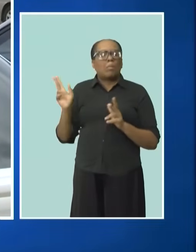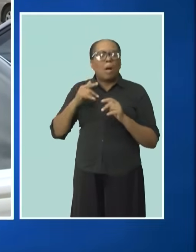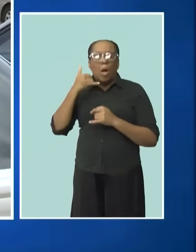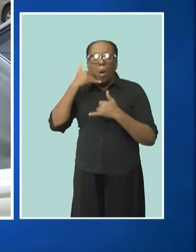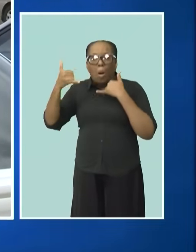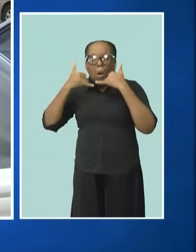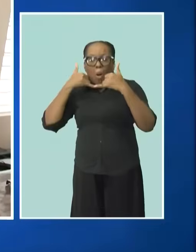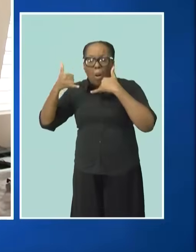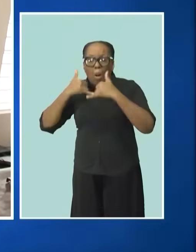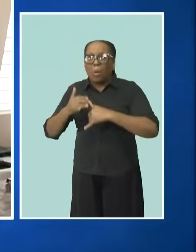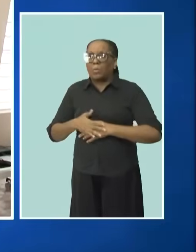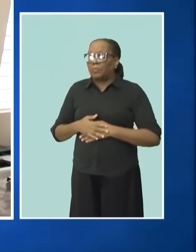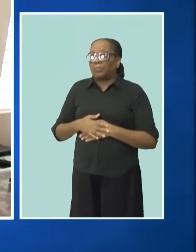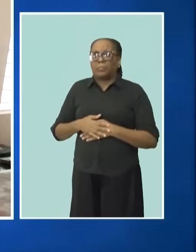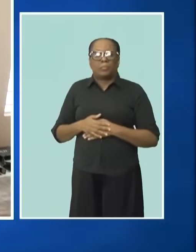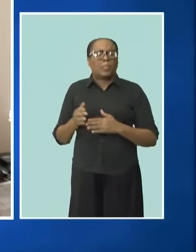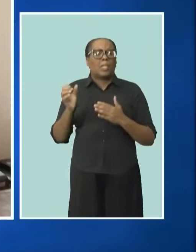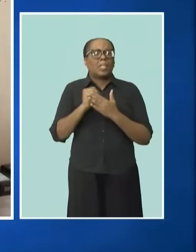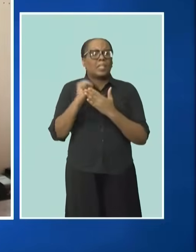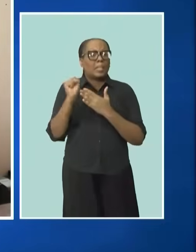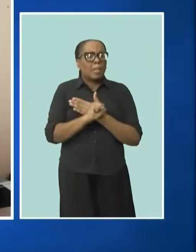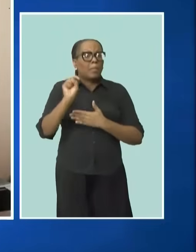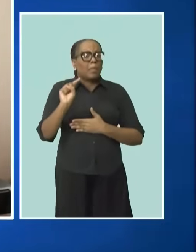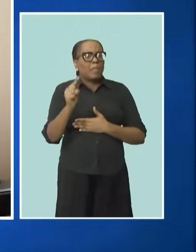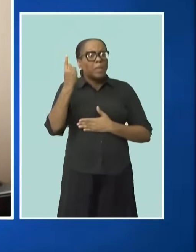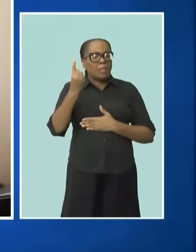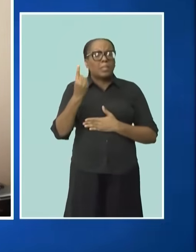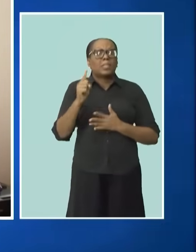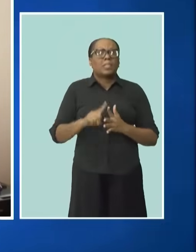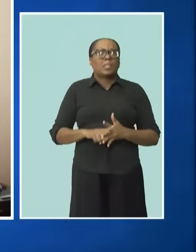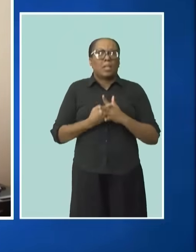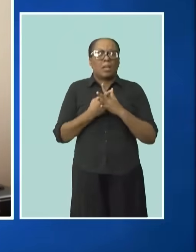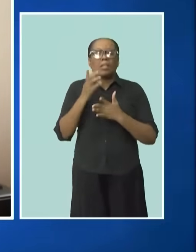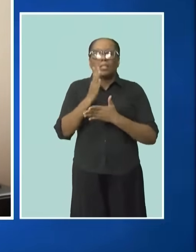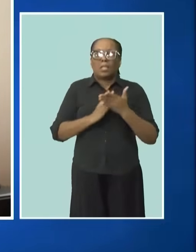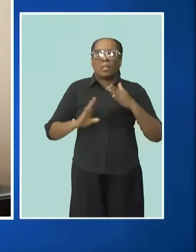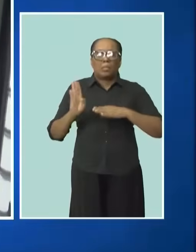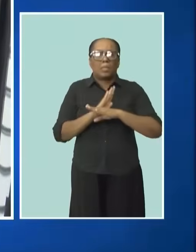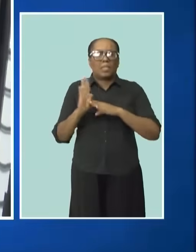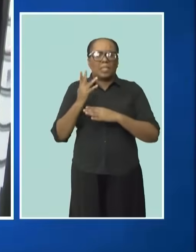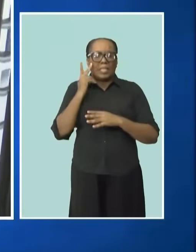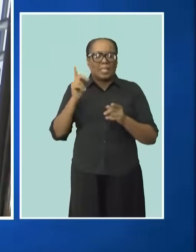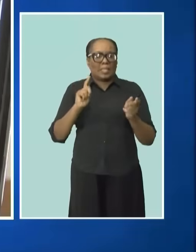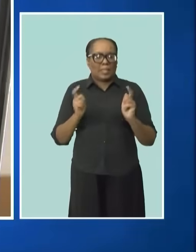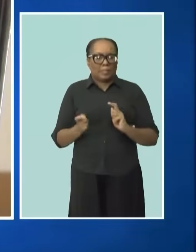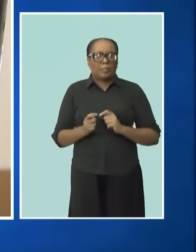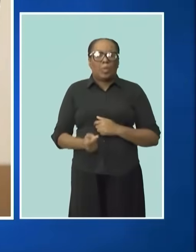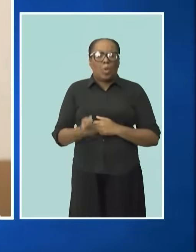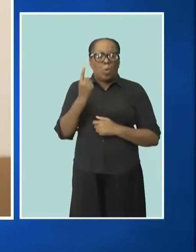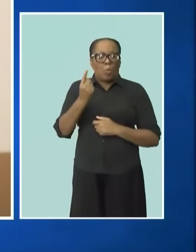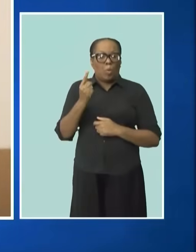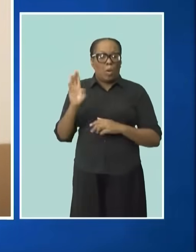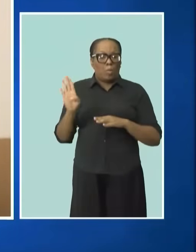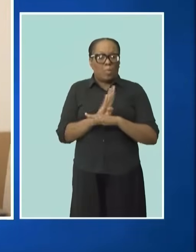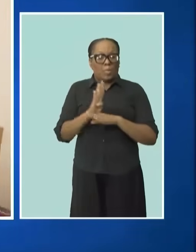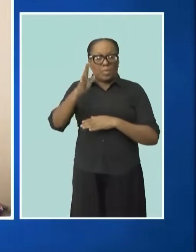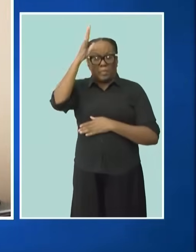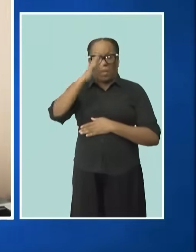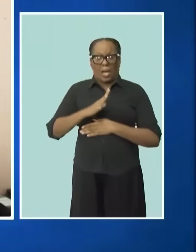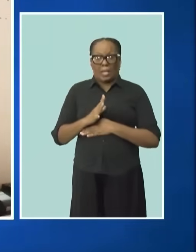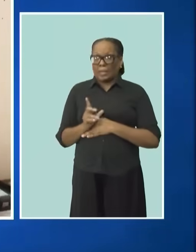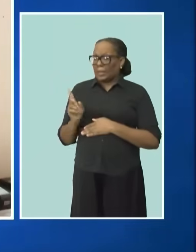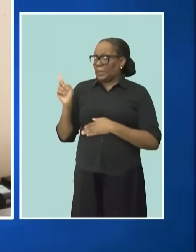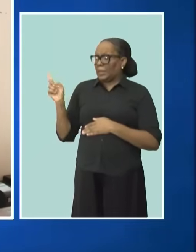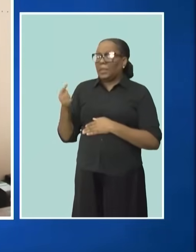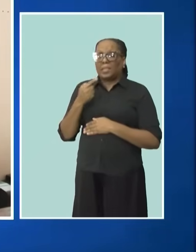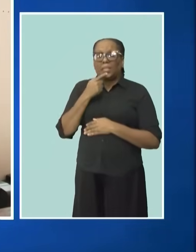September 1st, some tinting businesses are already seeing changes. Dave Belgrave of Abstract Tinting Studio says he